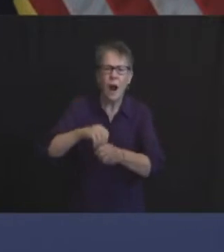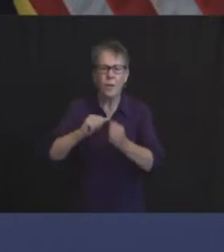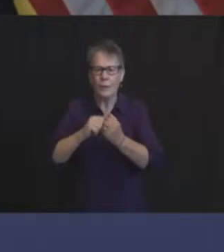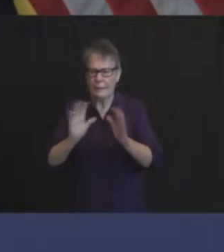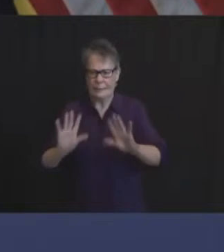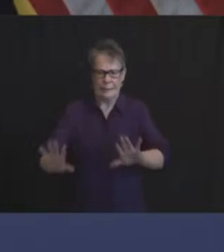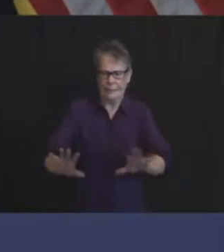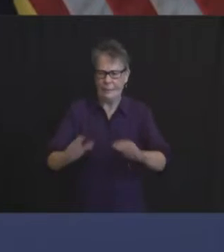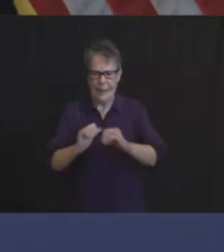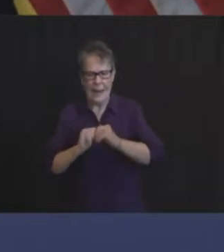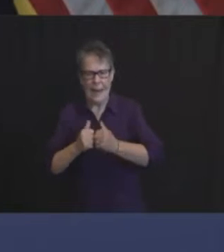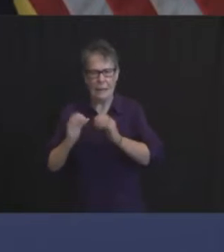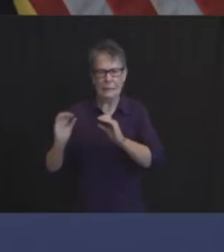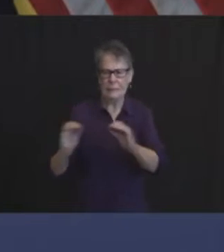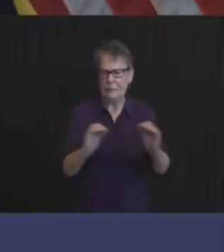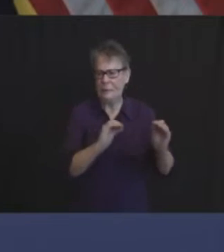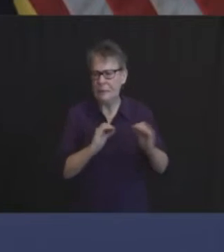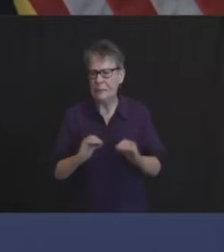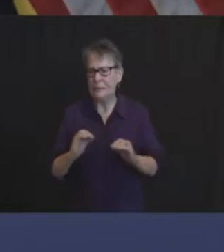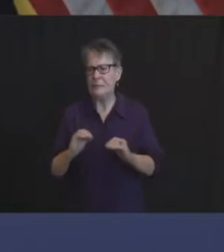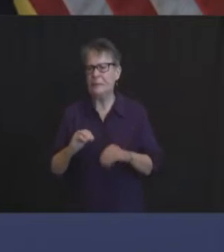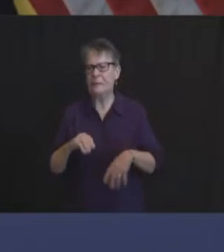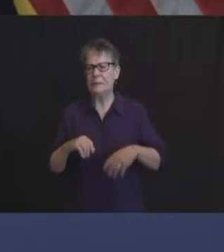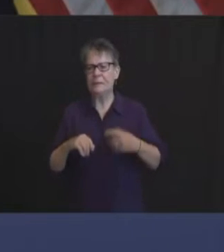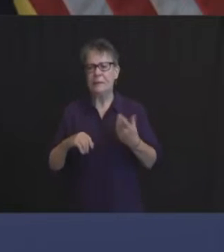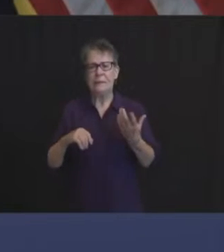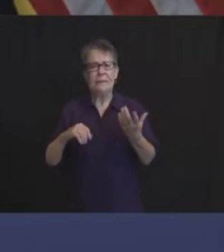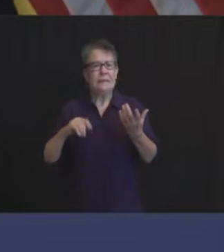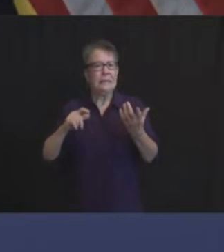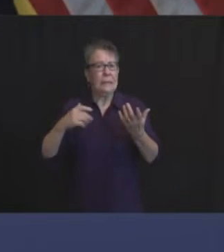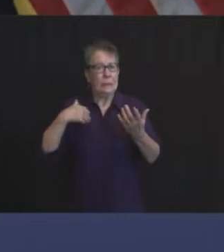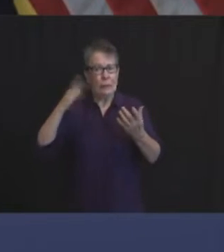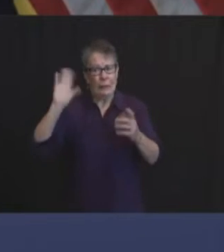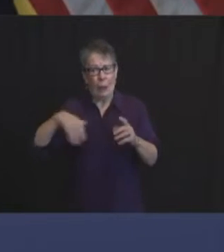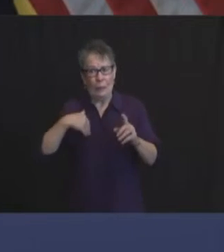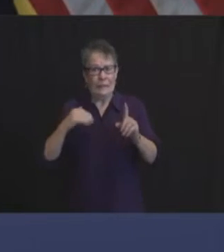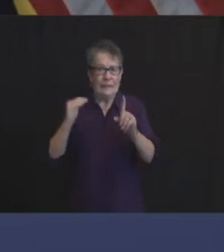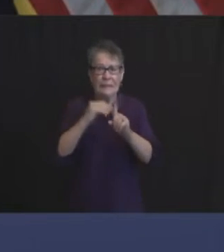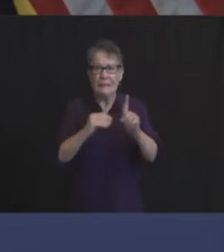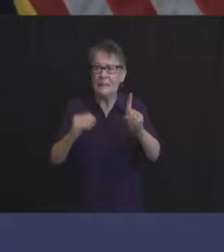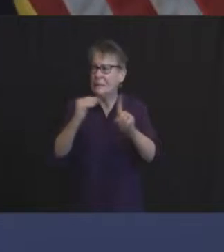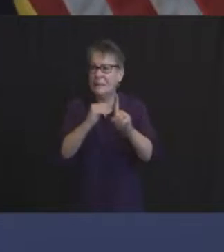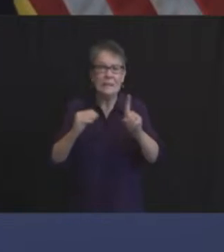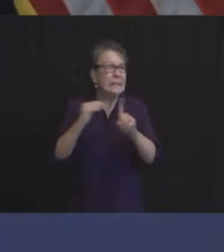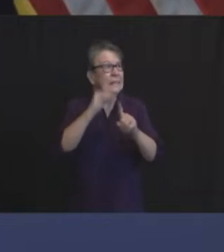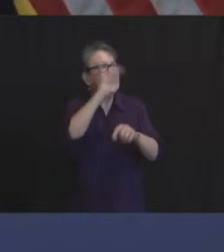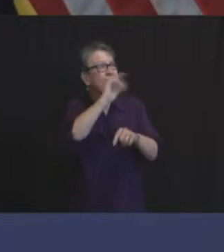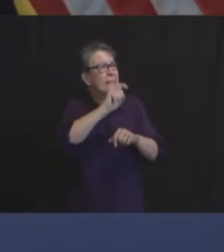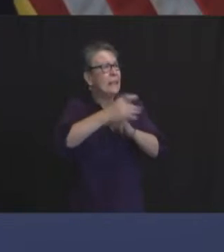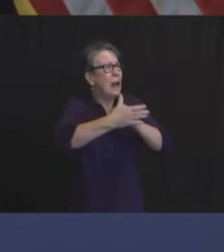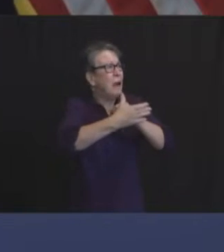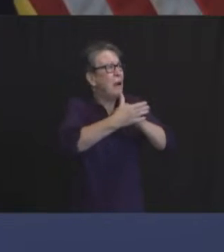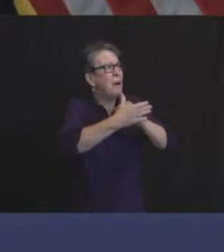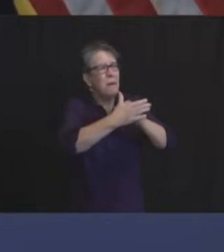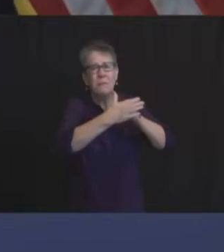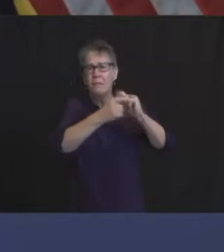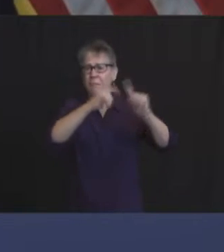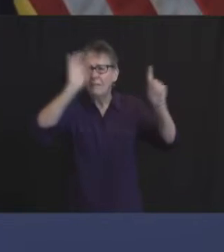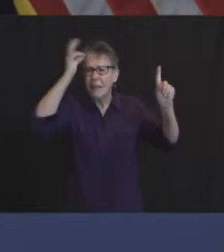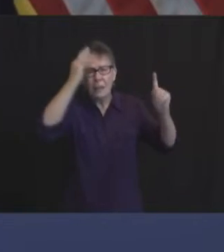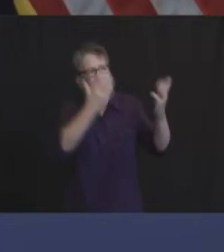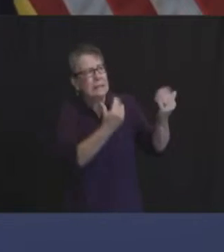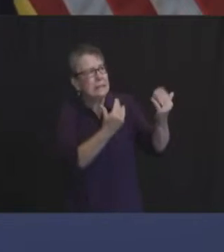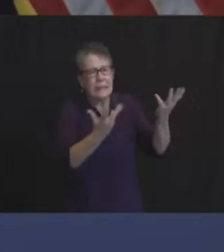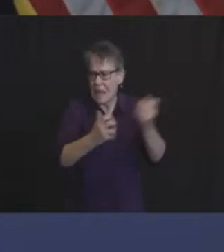will help ensure that schools and districts have the flexibilities necessary to better address